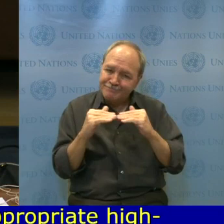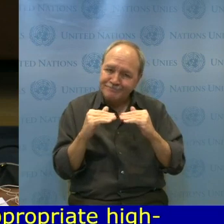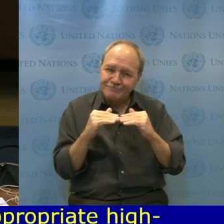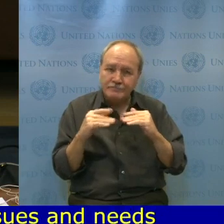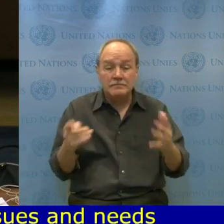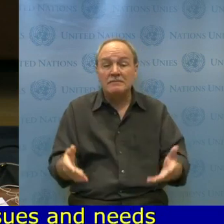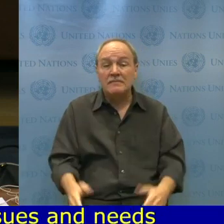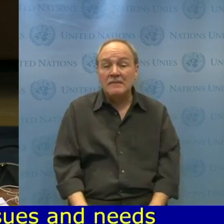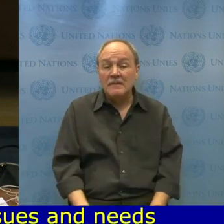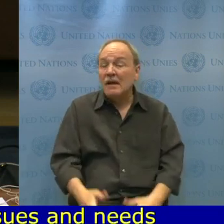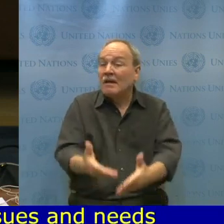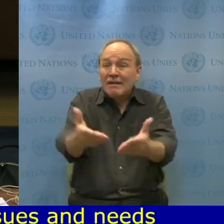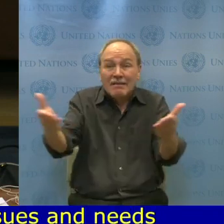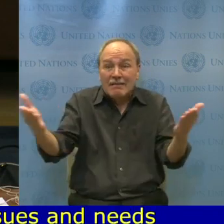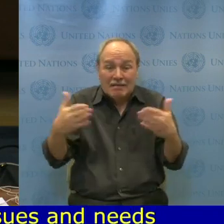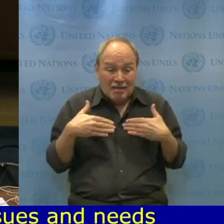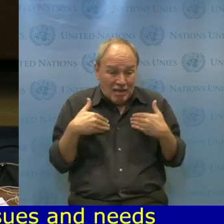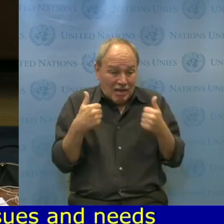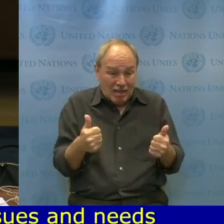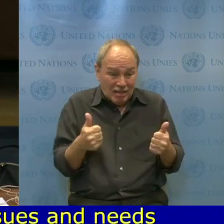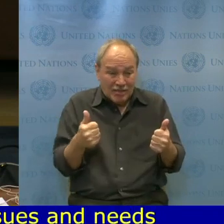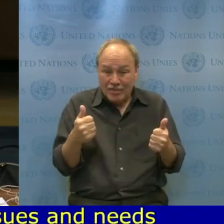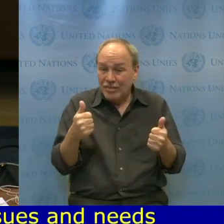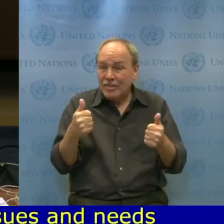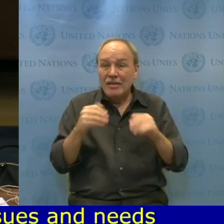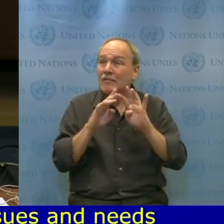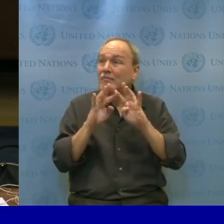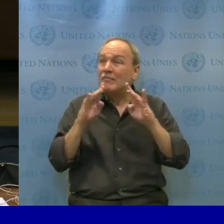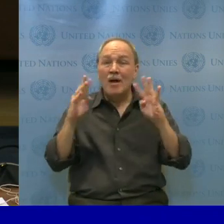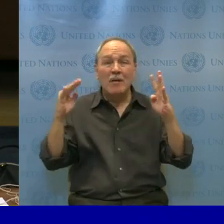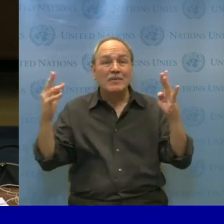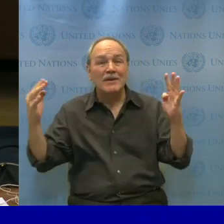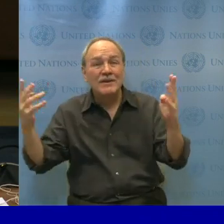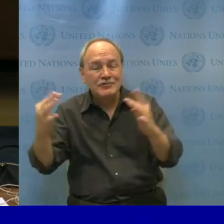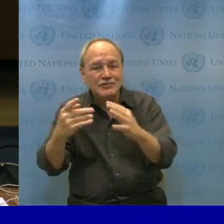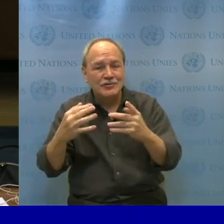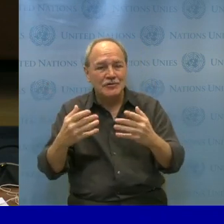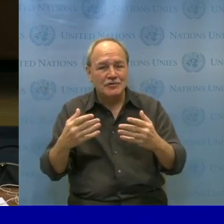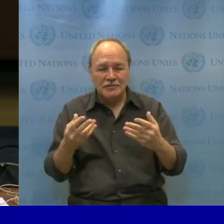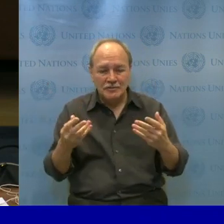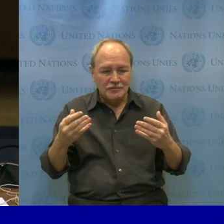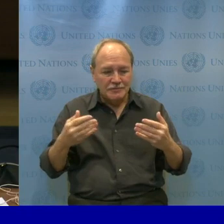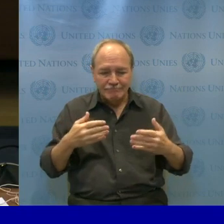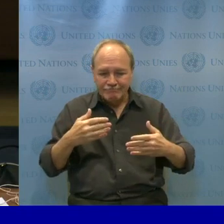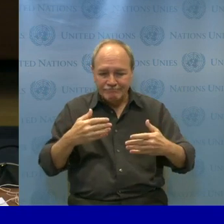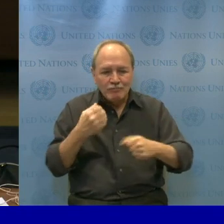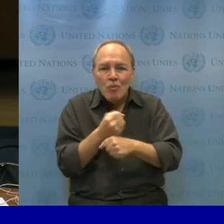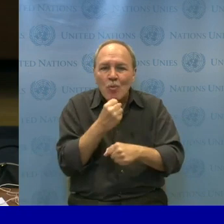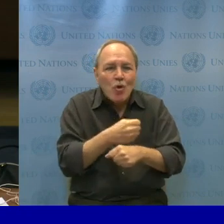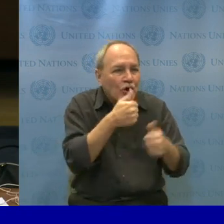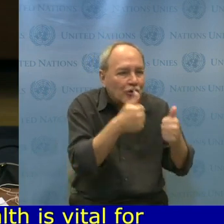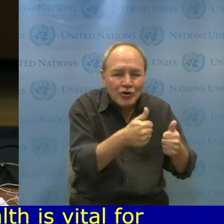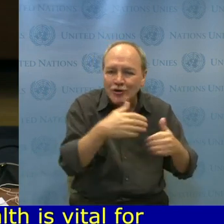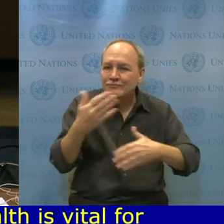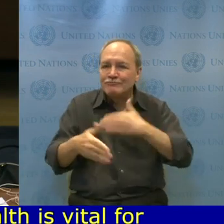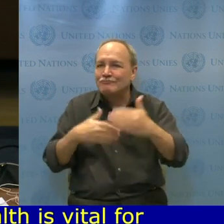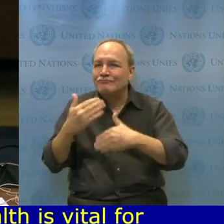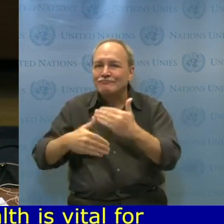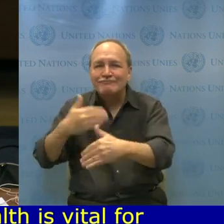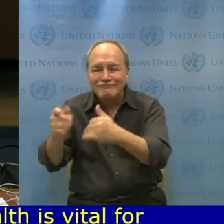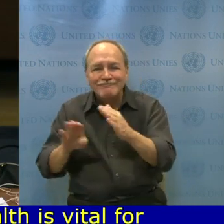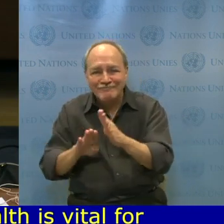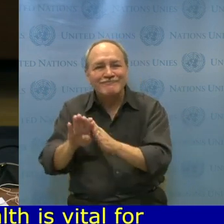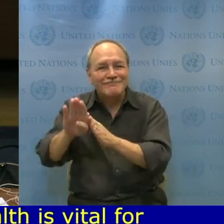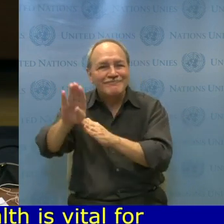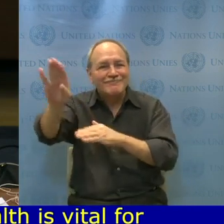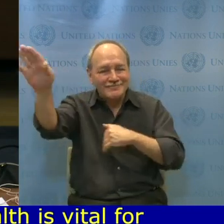sustainable development. A healthy population studies more, is more productive and has better opportunities. If a person with